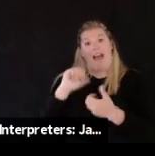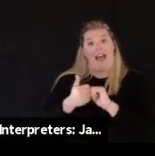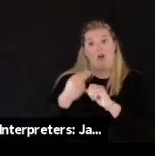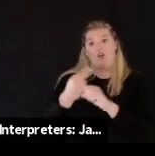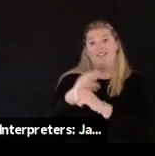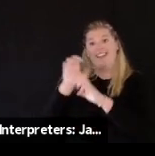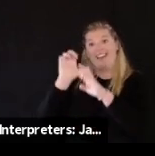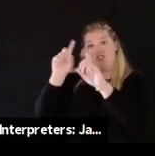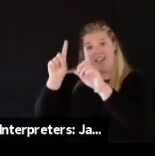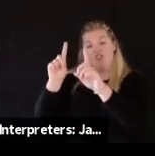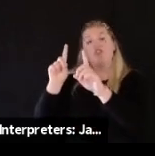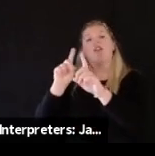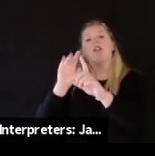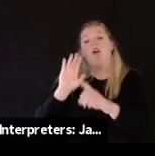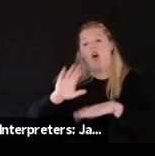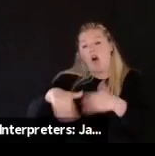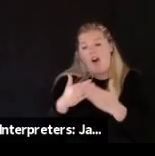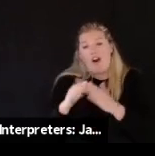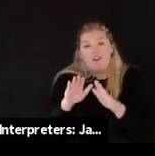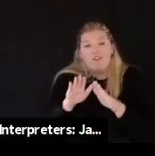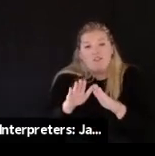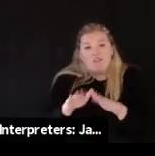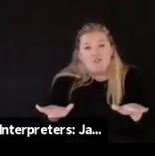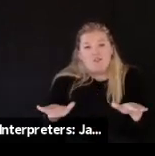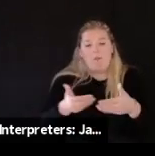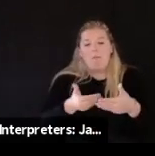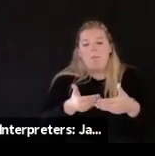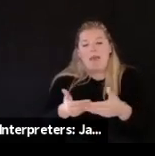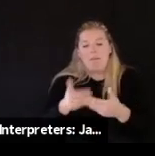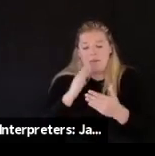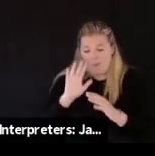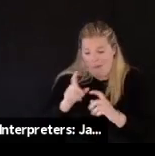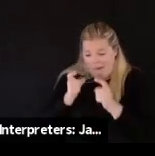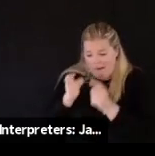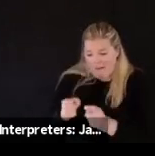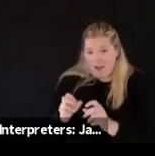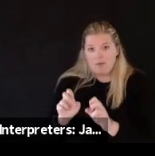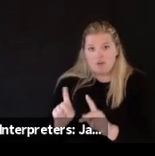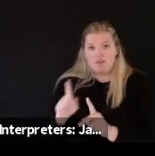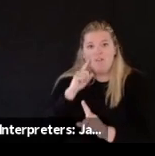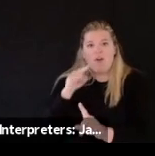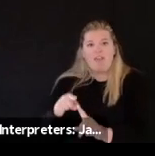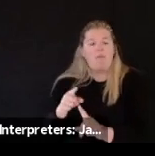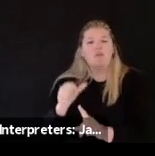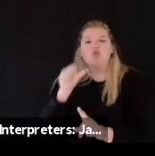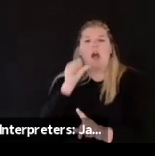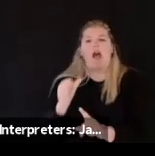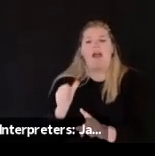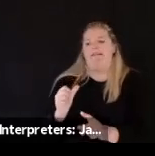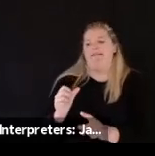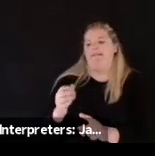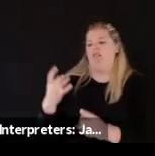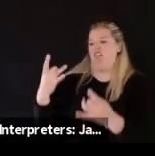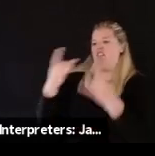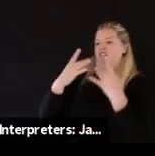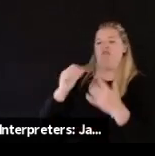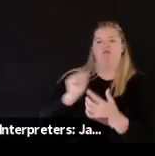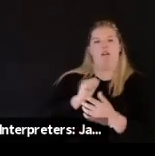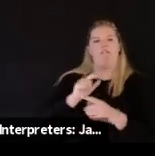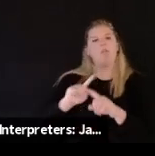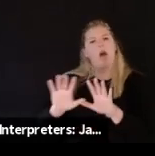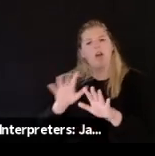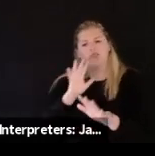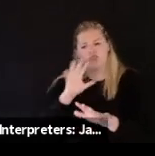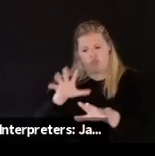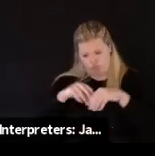of our children, all of our babies, an opportunity to resist the self-hate and internalized racism that they are taught, and